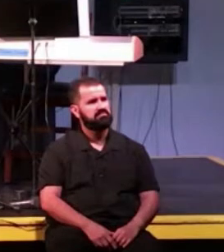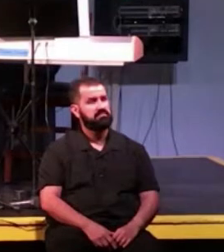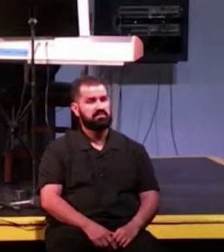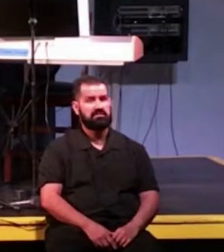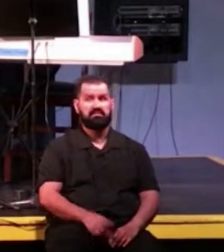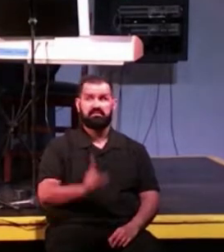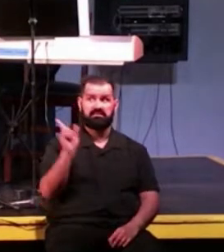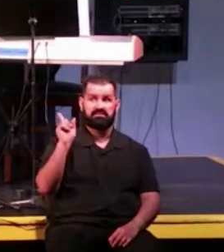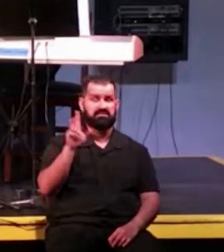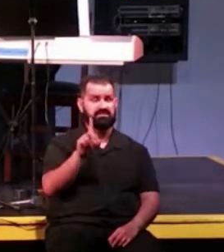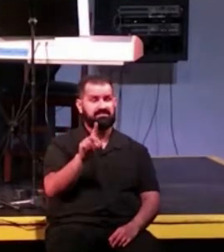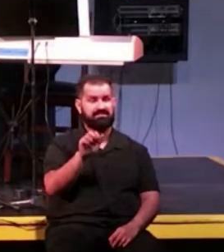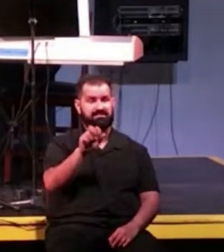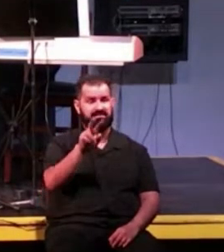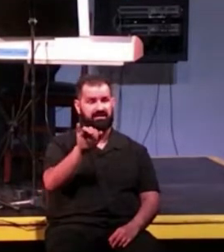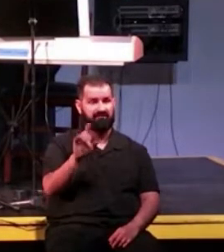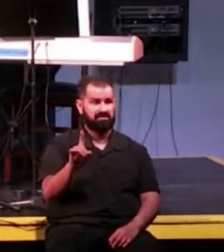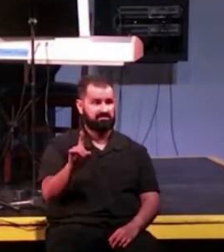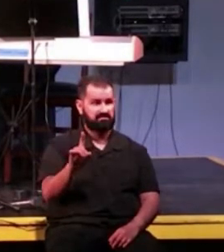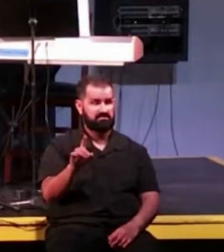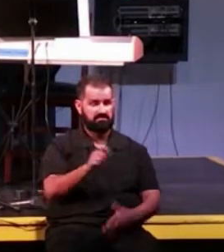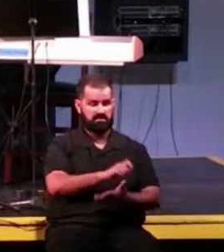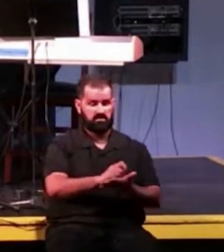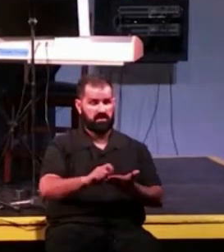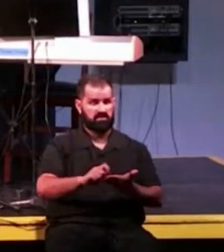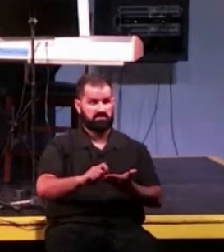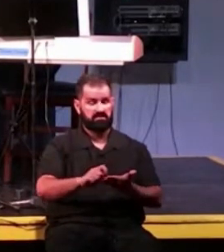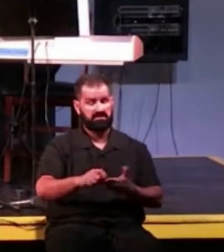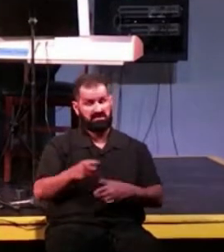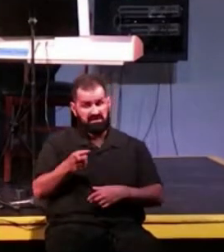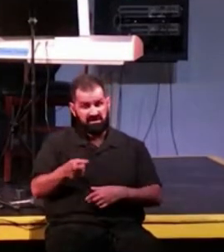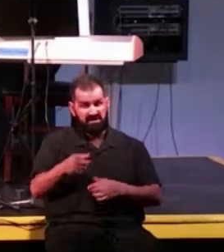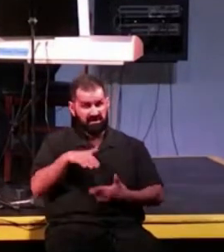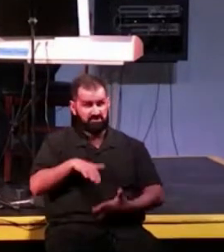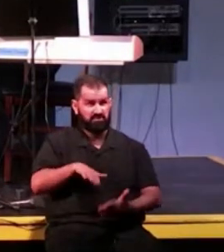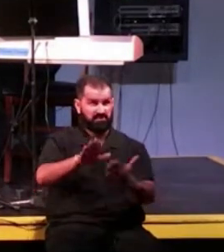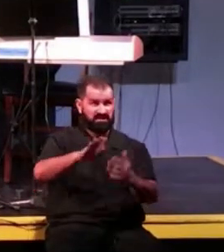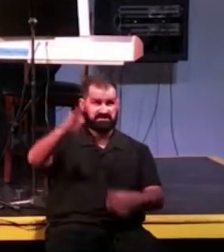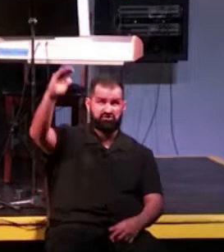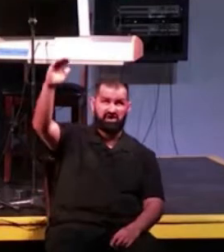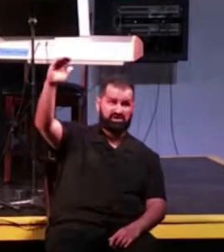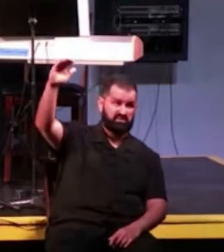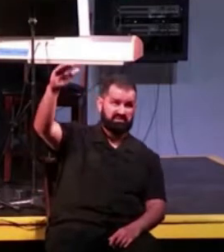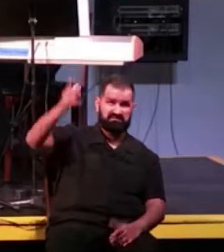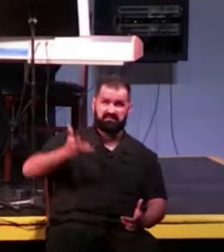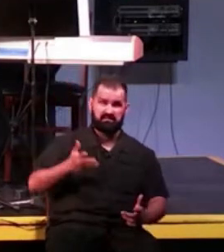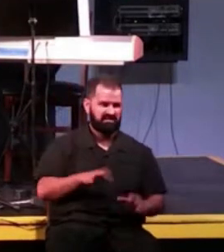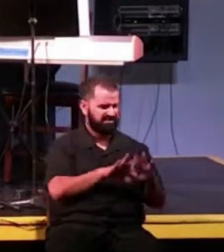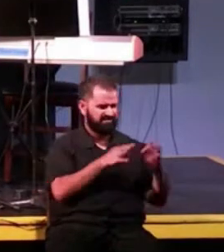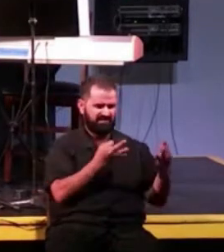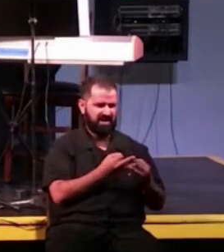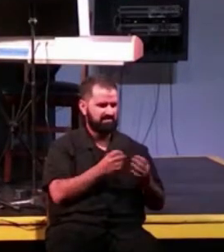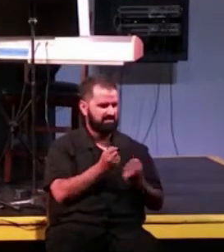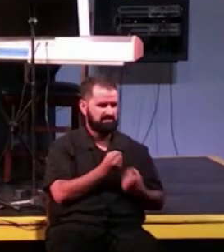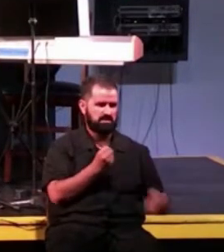This is David talking. The one who had to face a giant and never had the support of his own